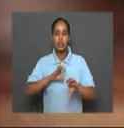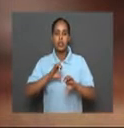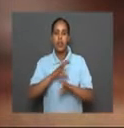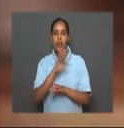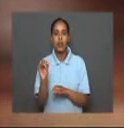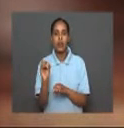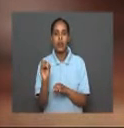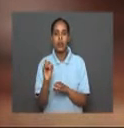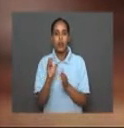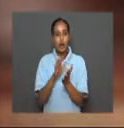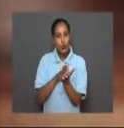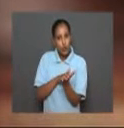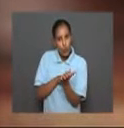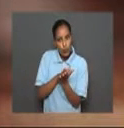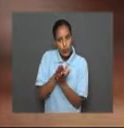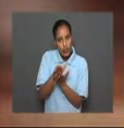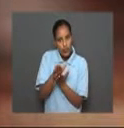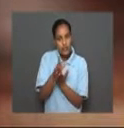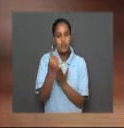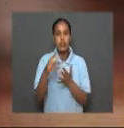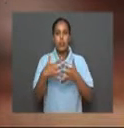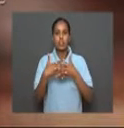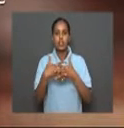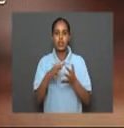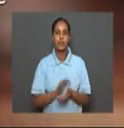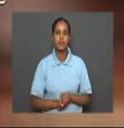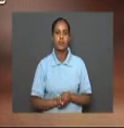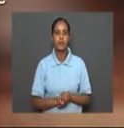and as a lubricant for machinery.